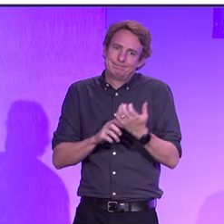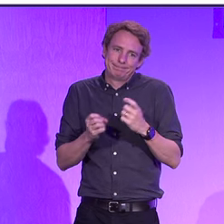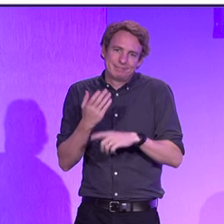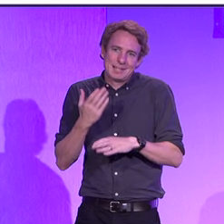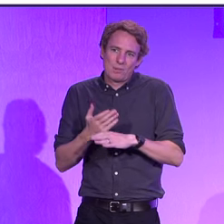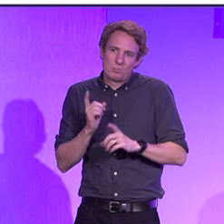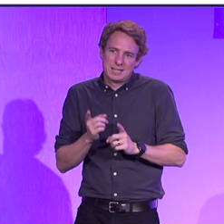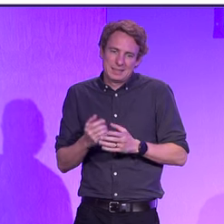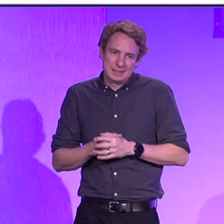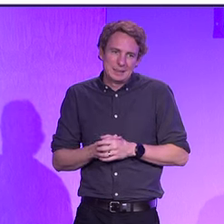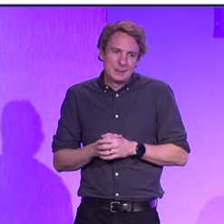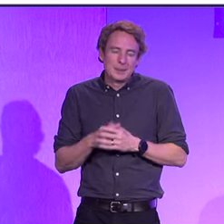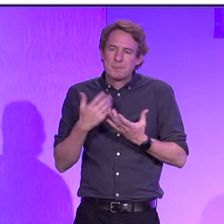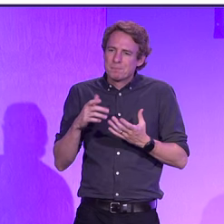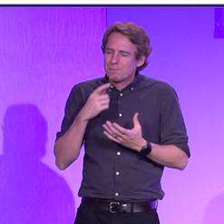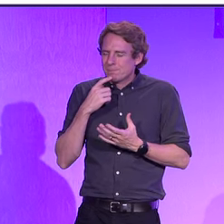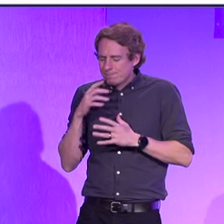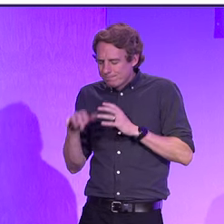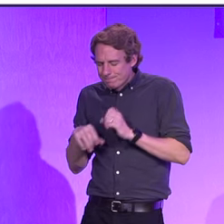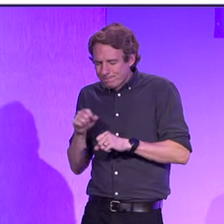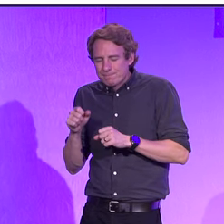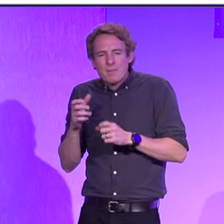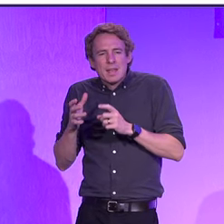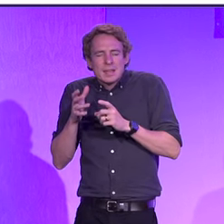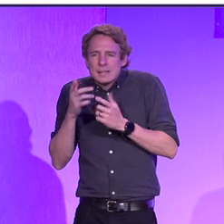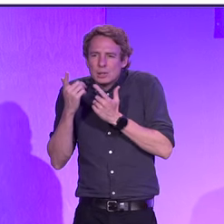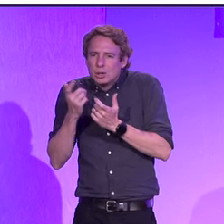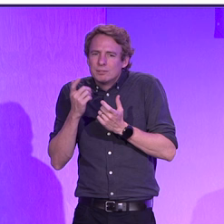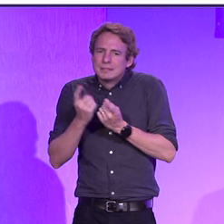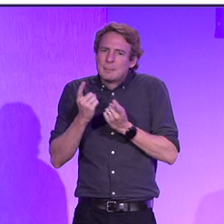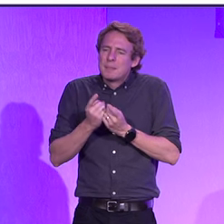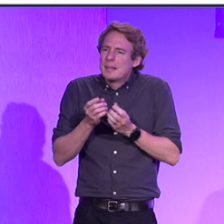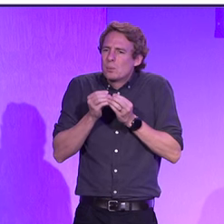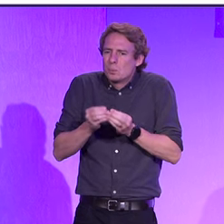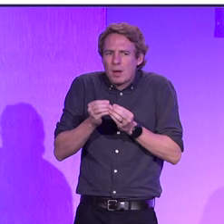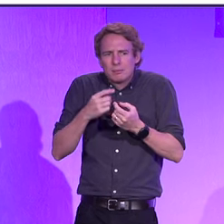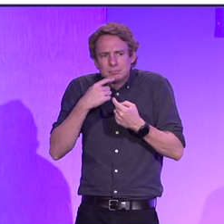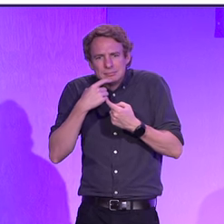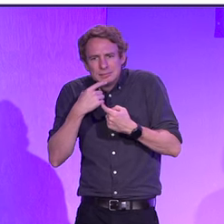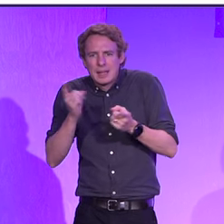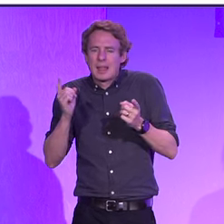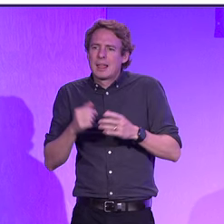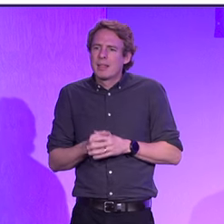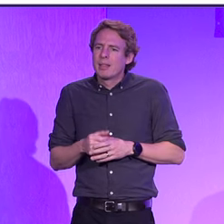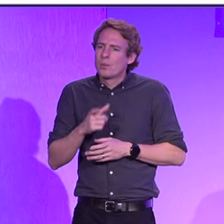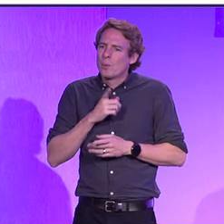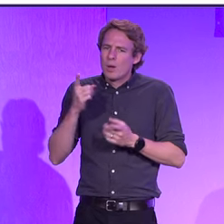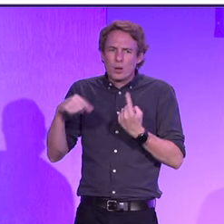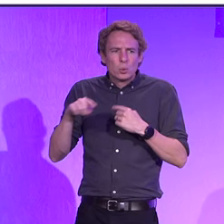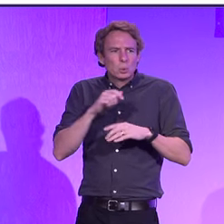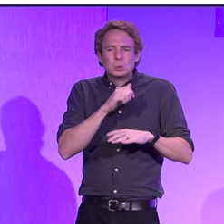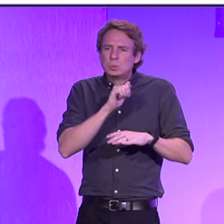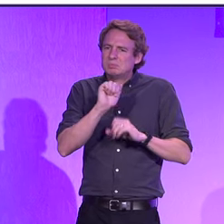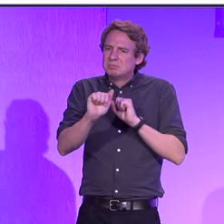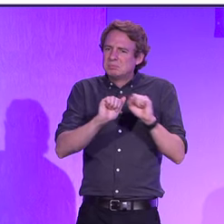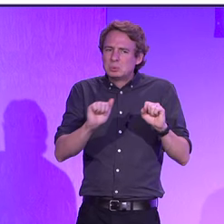this talk, I was having some trouble finding some really prescriptive things to tell everyone, knowing that everyone's setup is